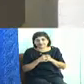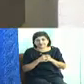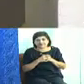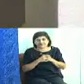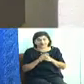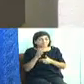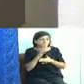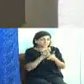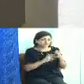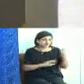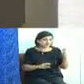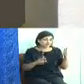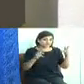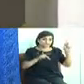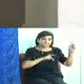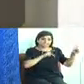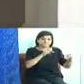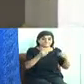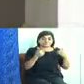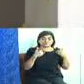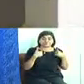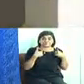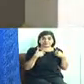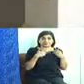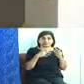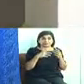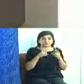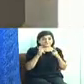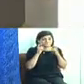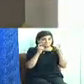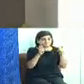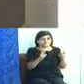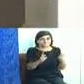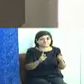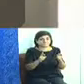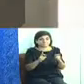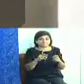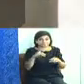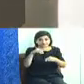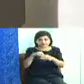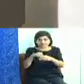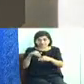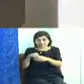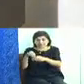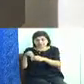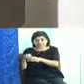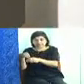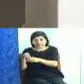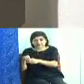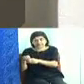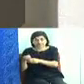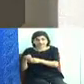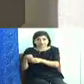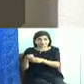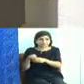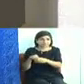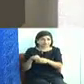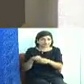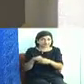Some folks have the gift of sowing and planting, while other folks are needed to till and tend the